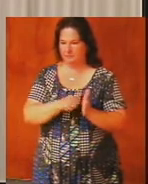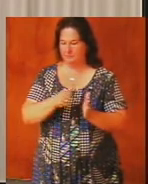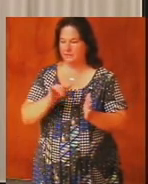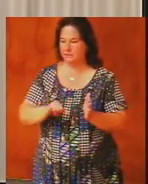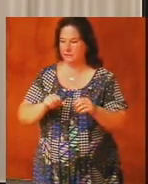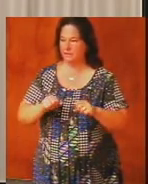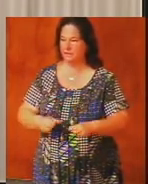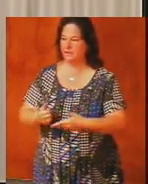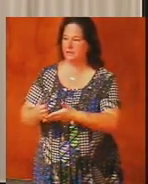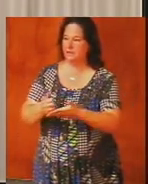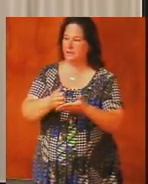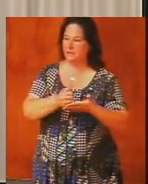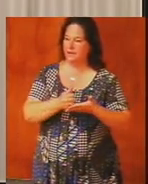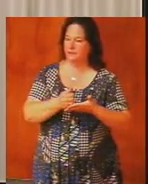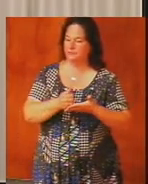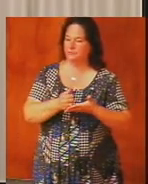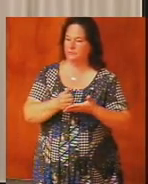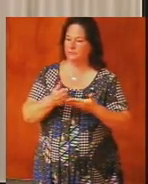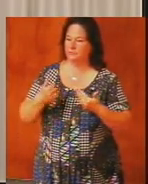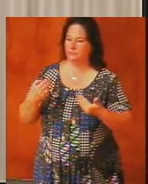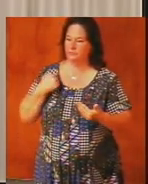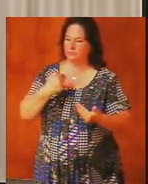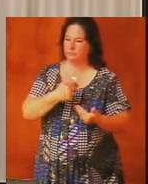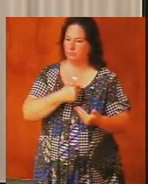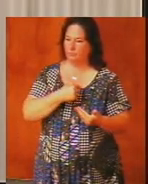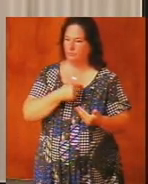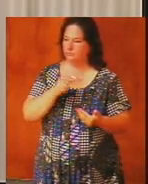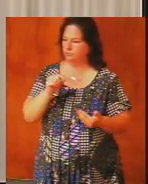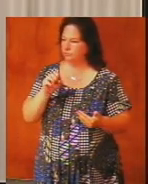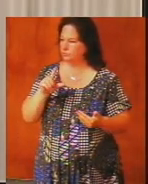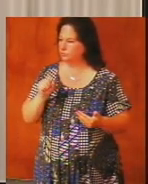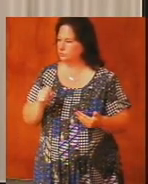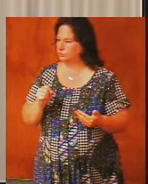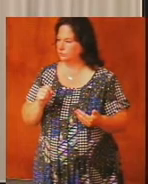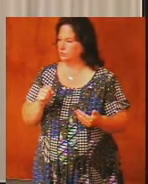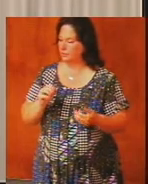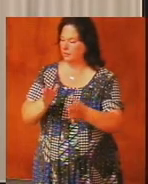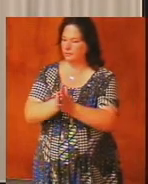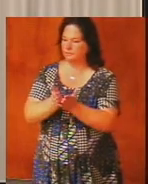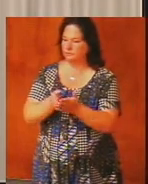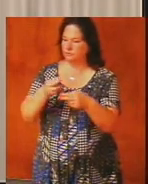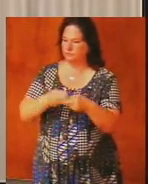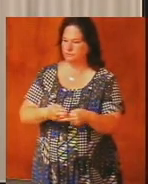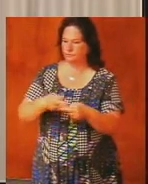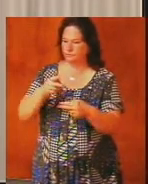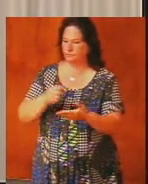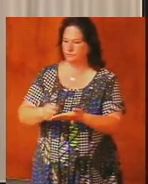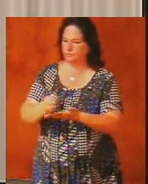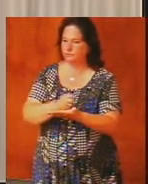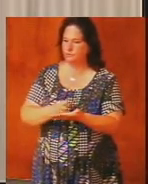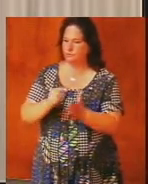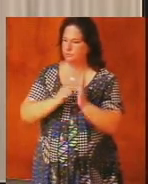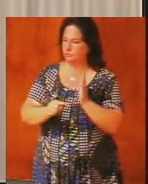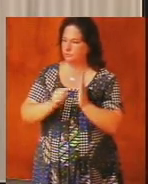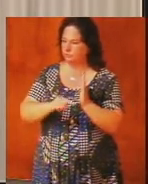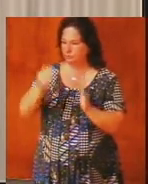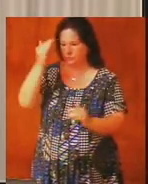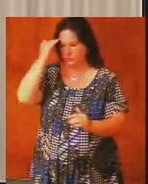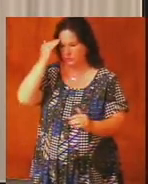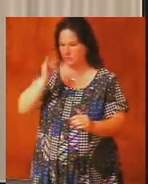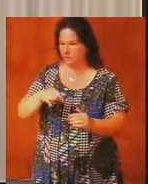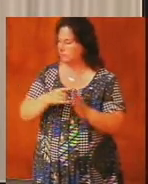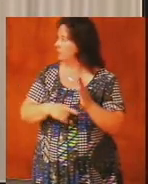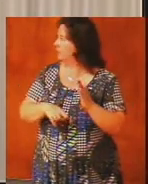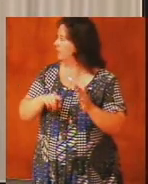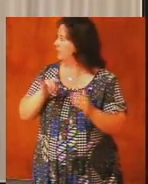very helpful tools. There is a book called The Treasury of Scripture Knowledge. That's what